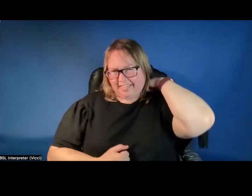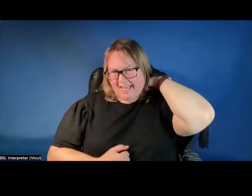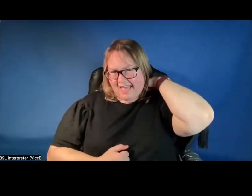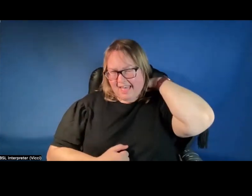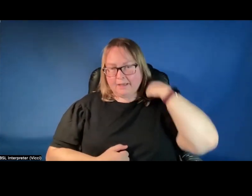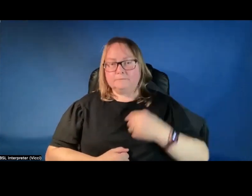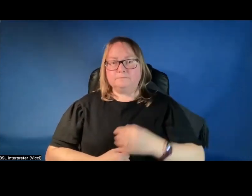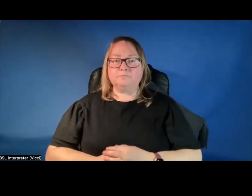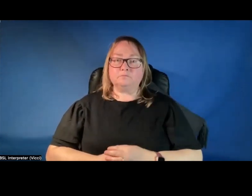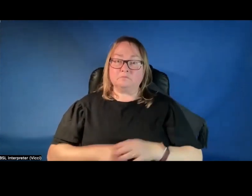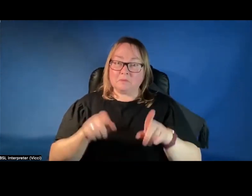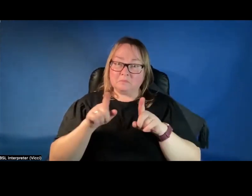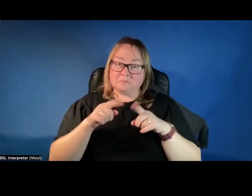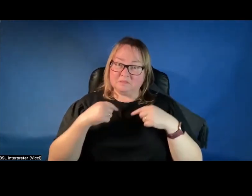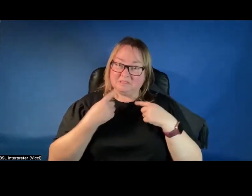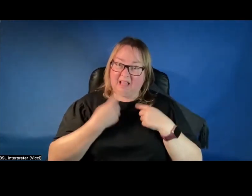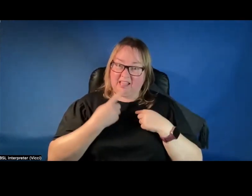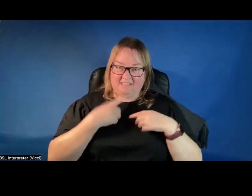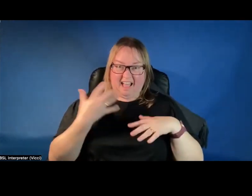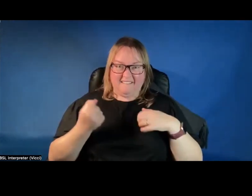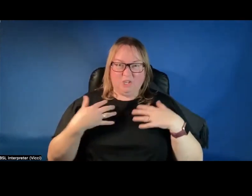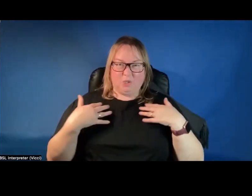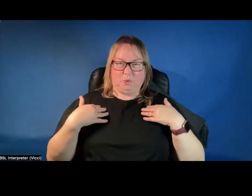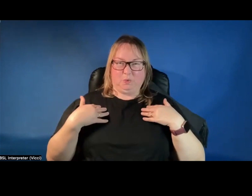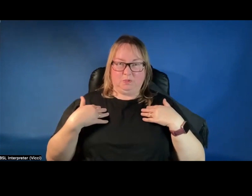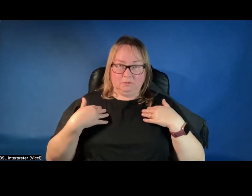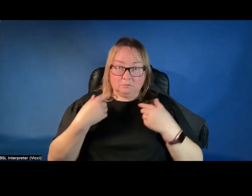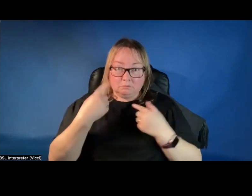I wonder if it is for you as well.